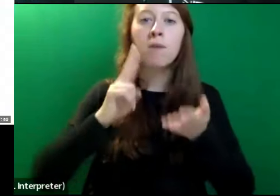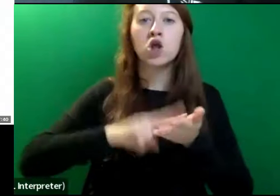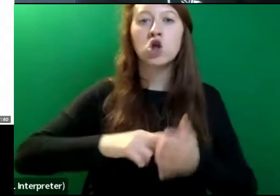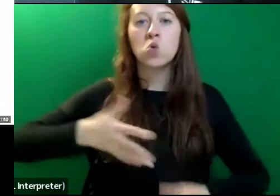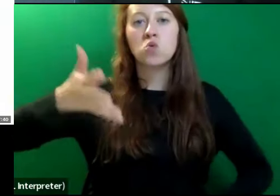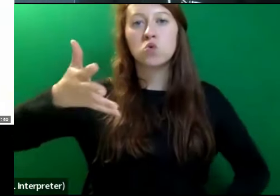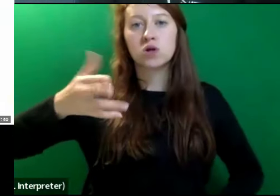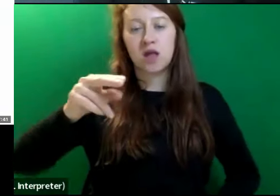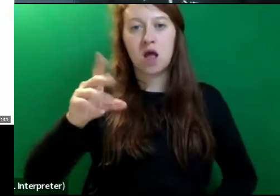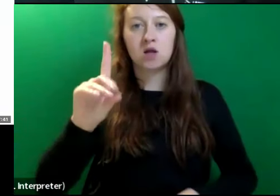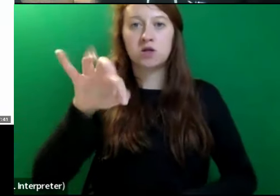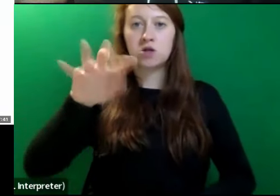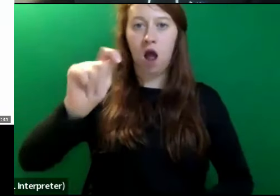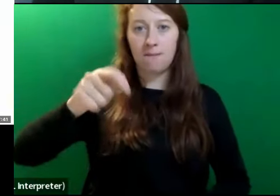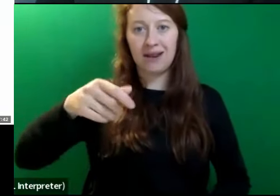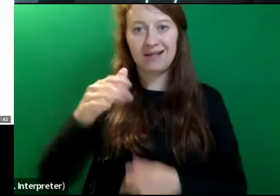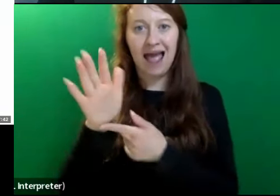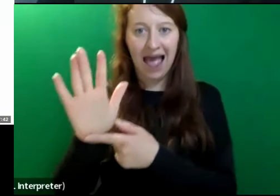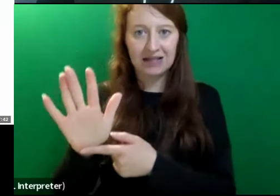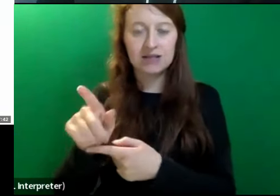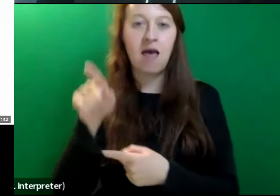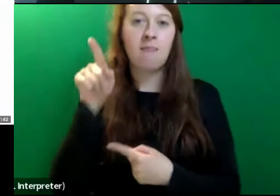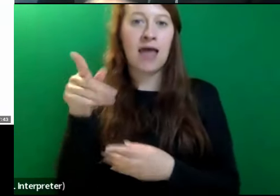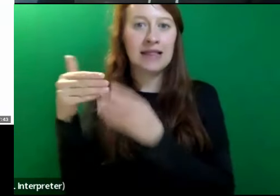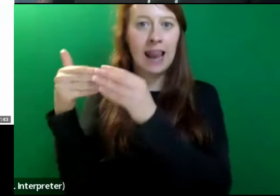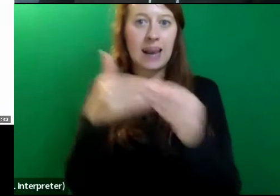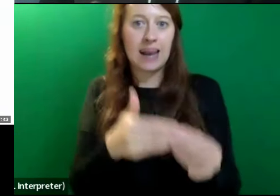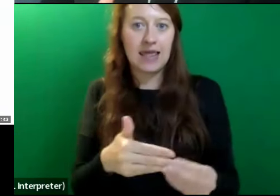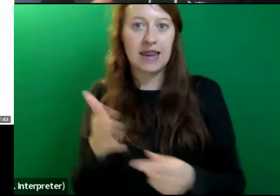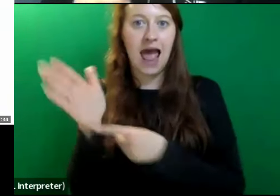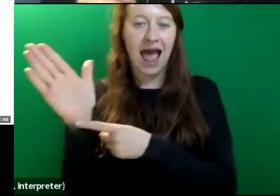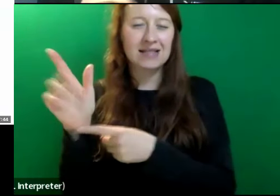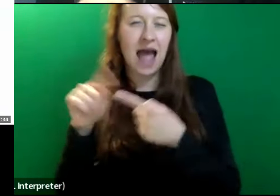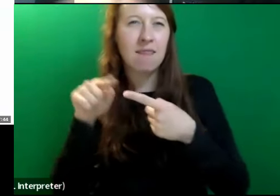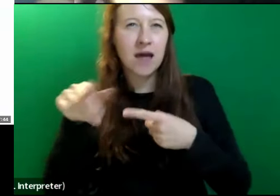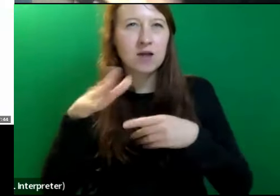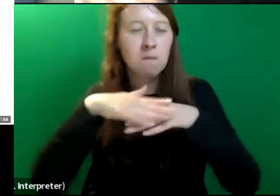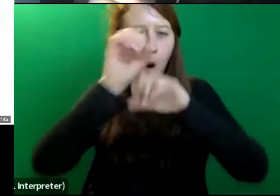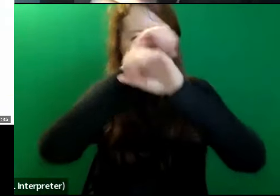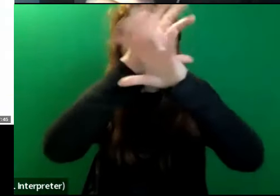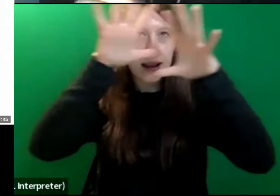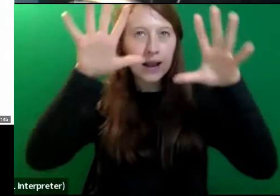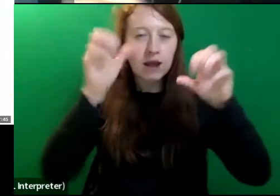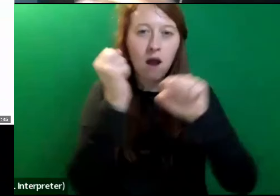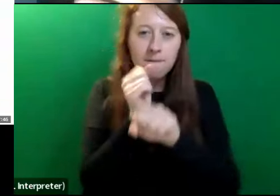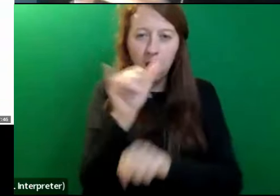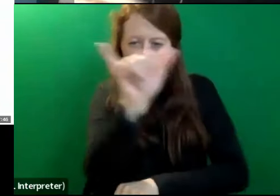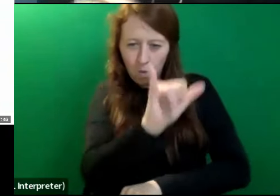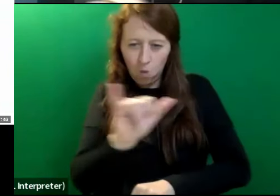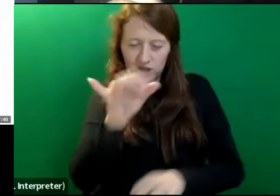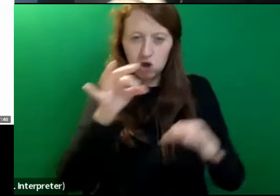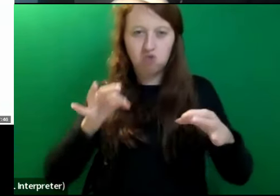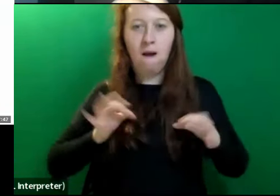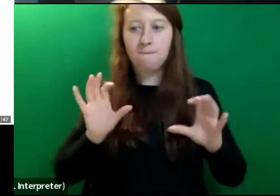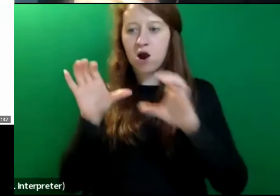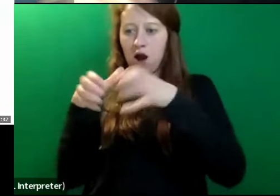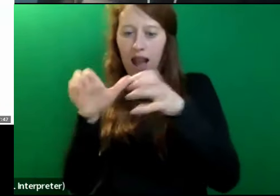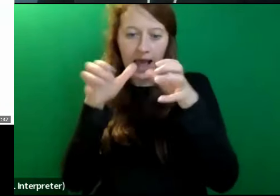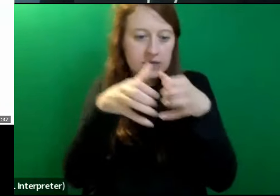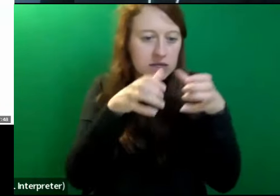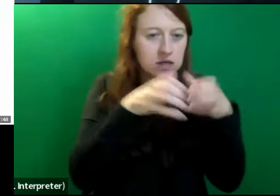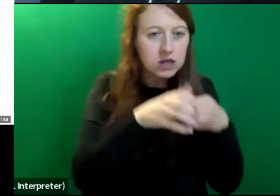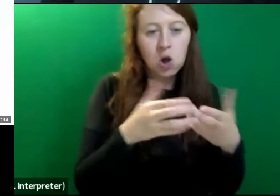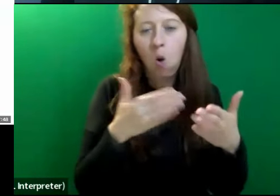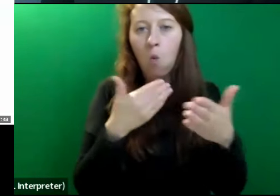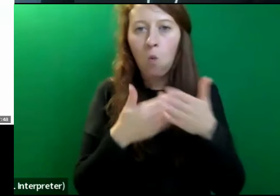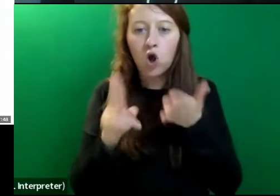indicates that the dominant hand is the leading hand, and there provides maybe a clearer picture of which grammatical class is being used